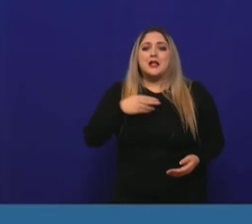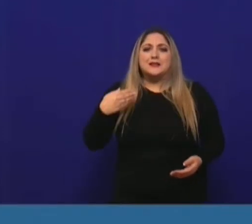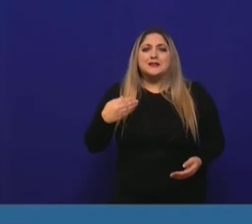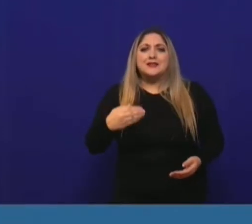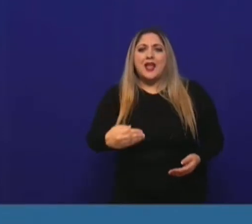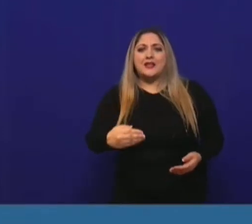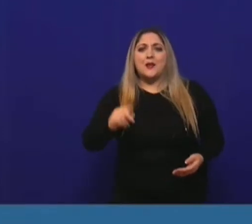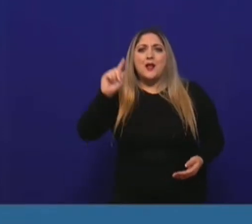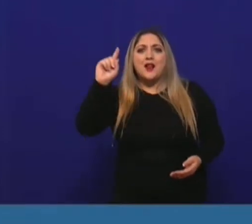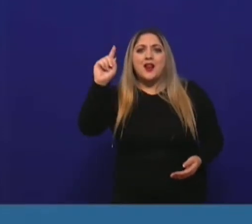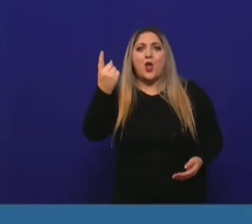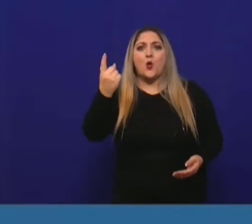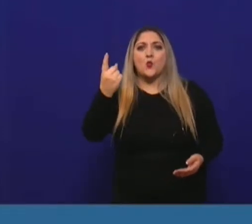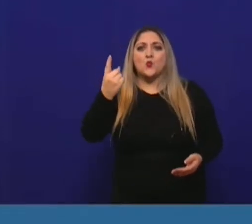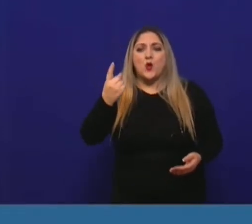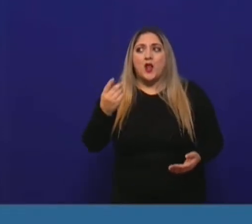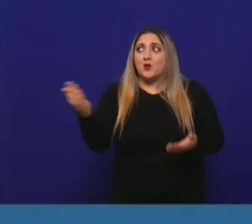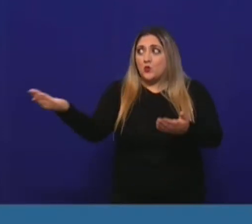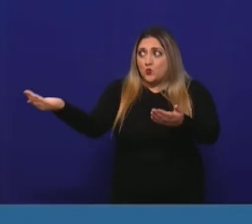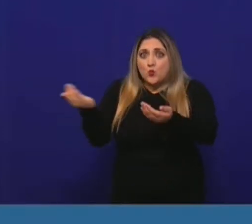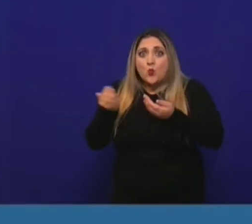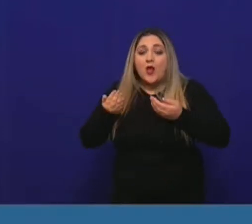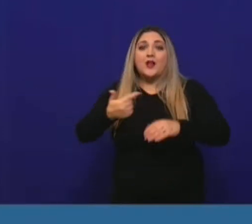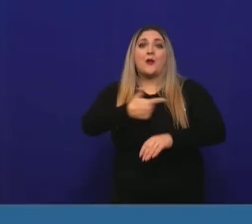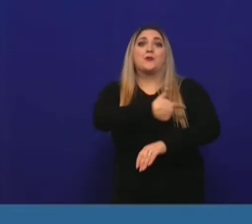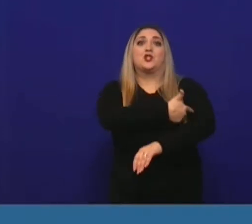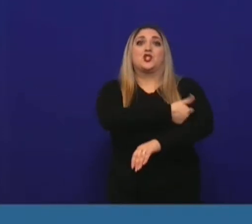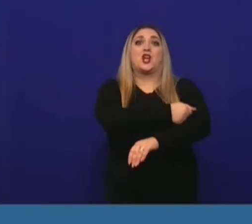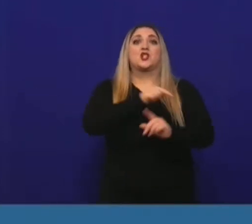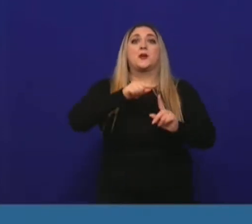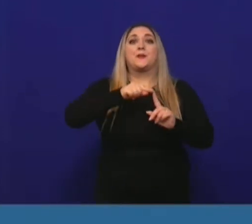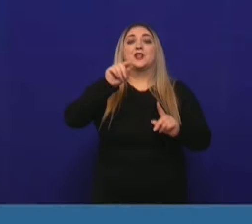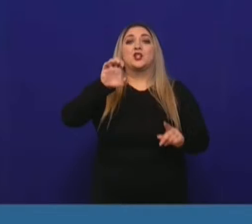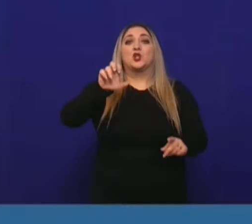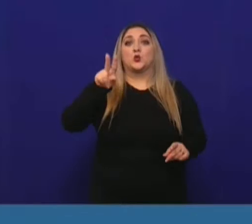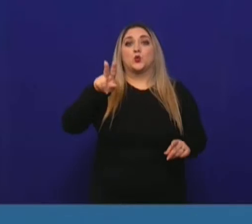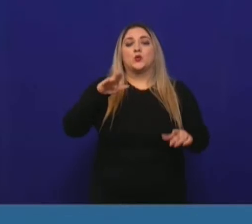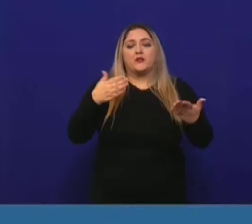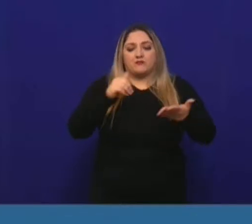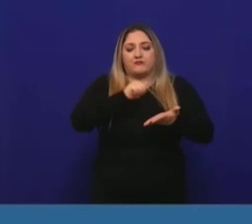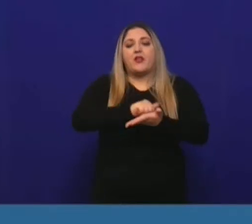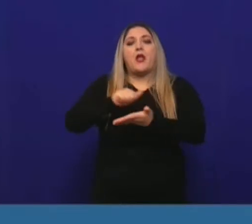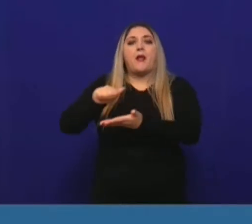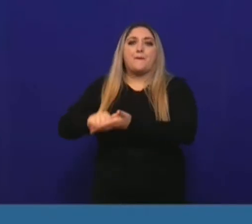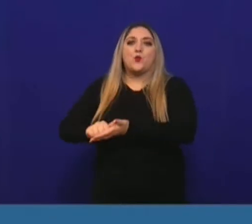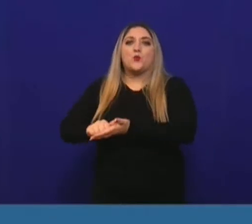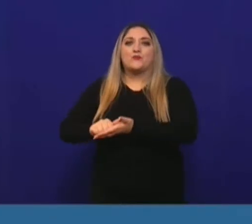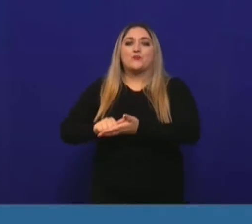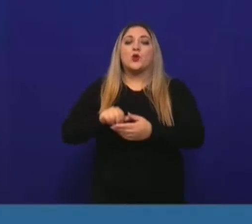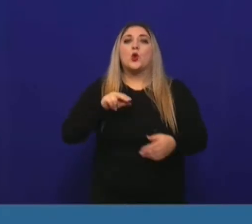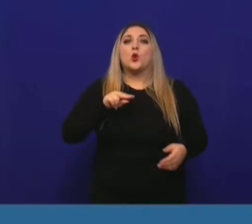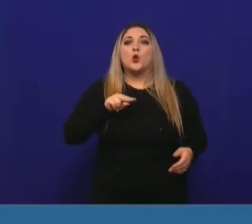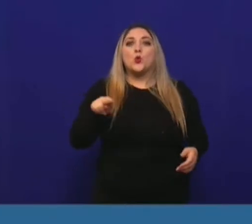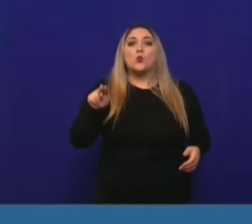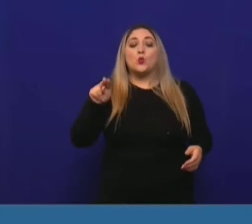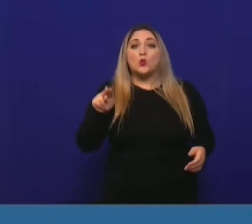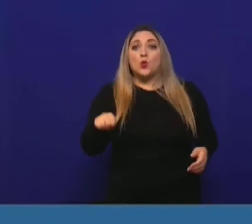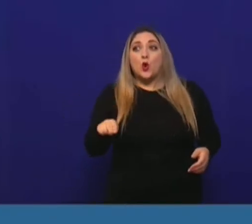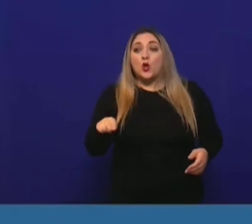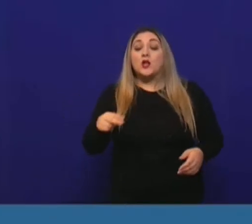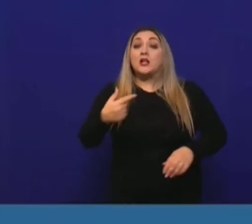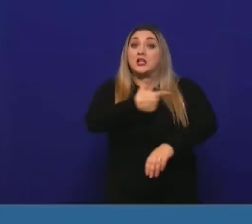wkoll għandna dat tilqim li qed jiġi mill-Unjoni Ewropea skont l-agreement u qed jiġi minn dawk it-tilqim li